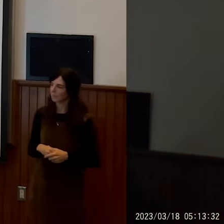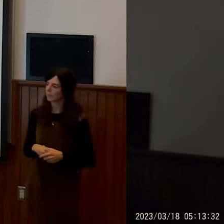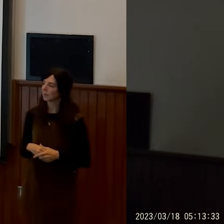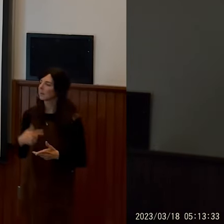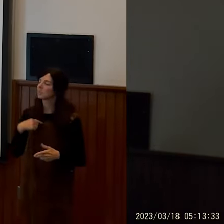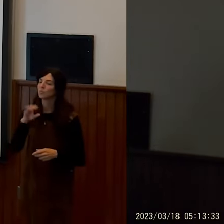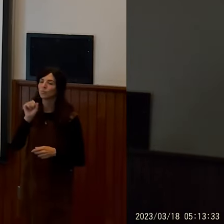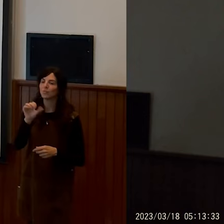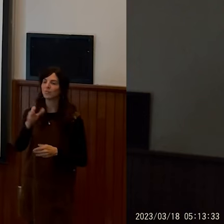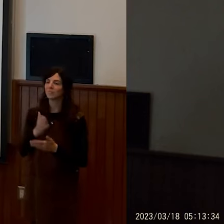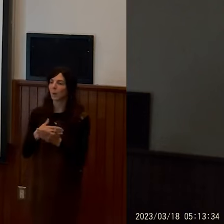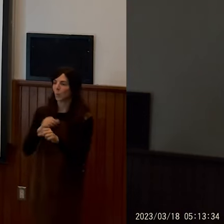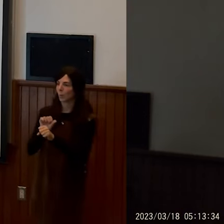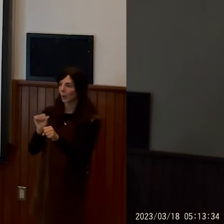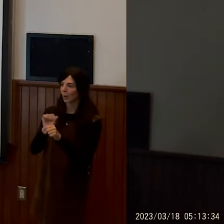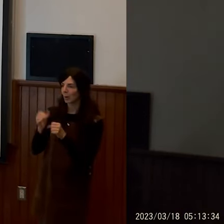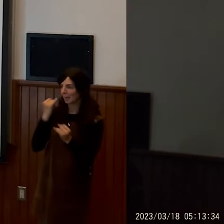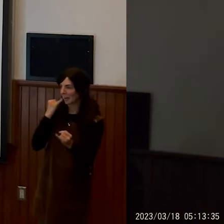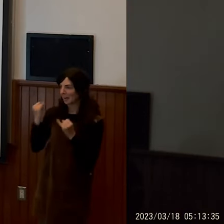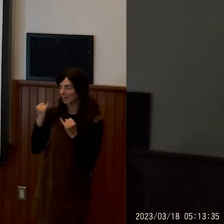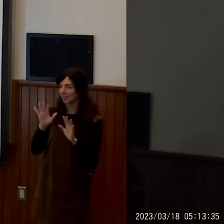some of my work and ideas.